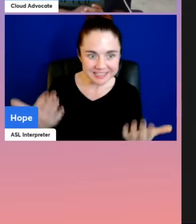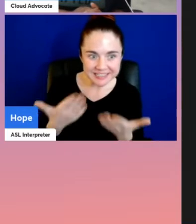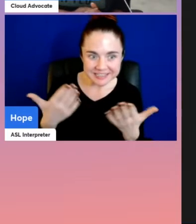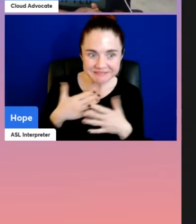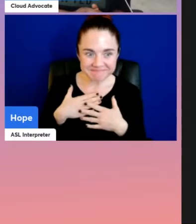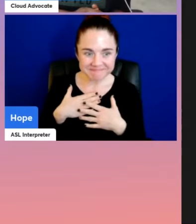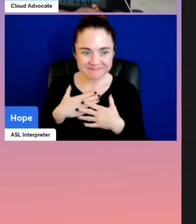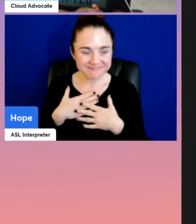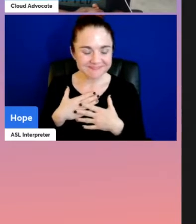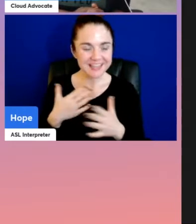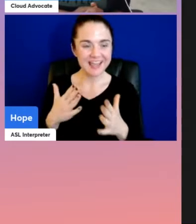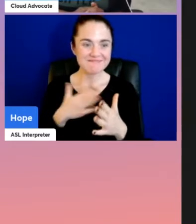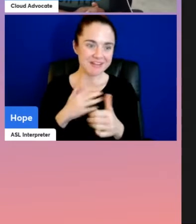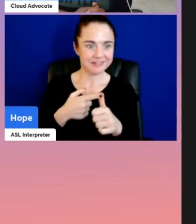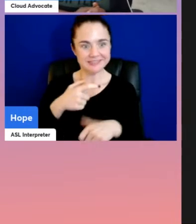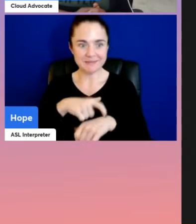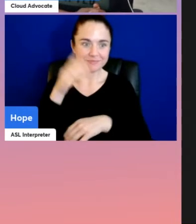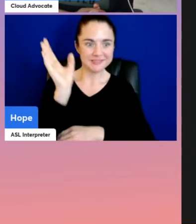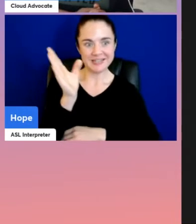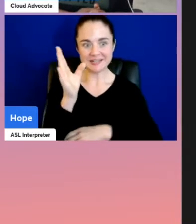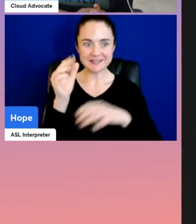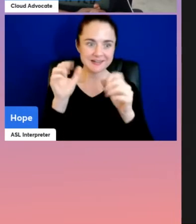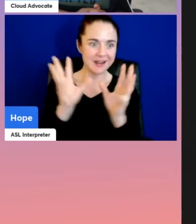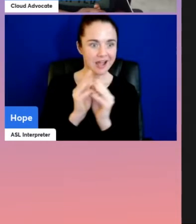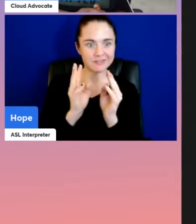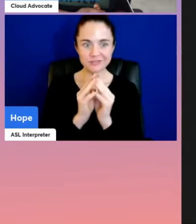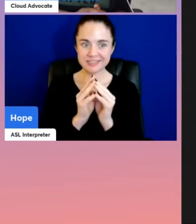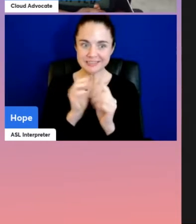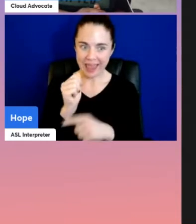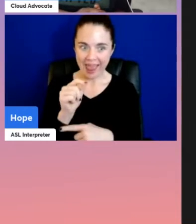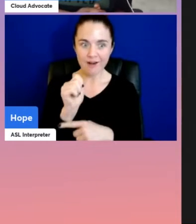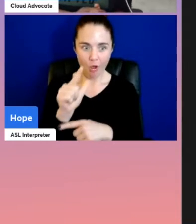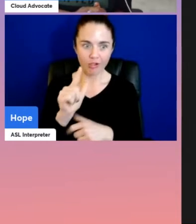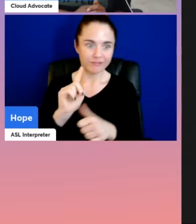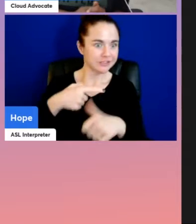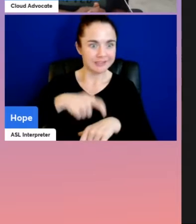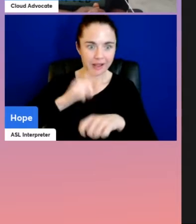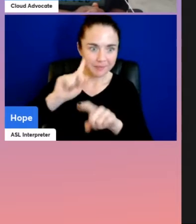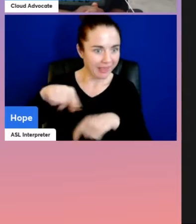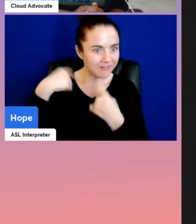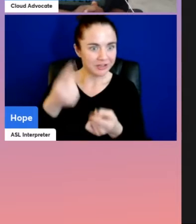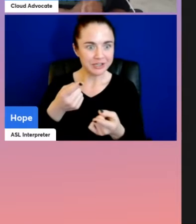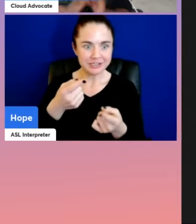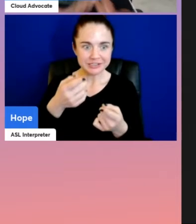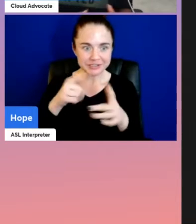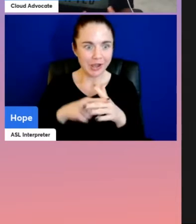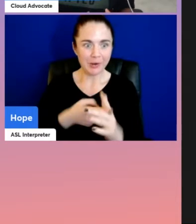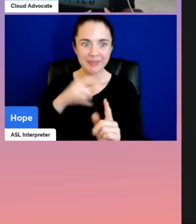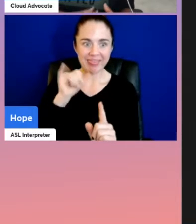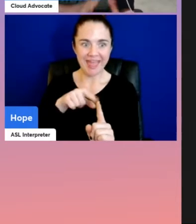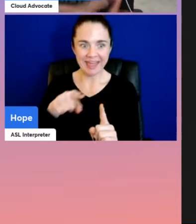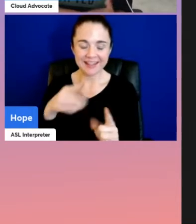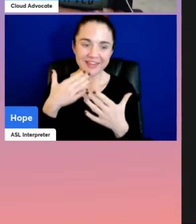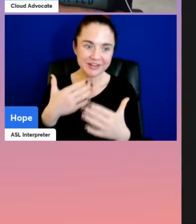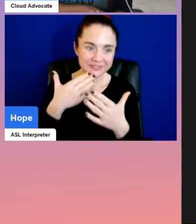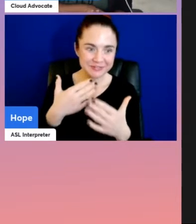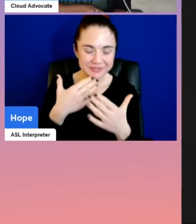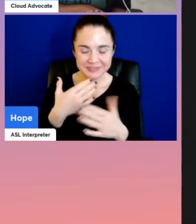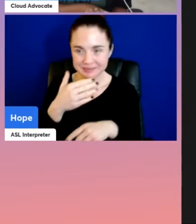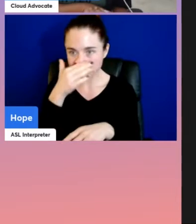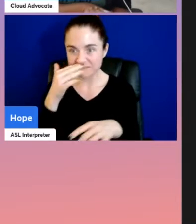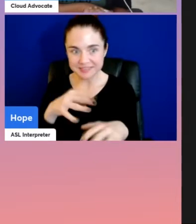time presenting at a conference of any kind, so let's start there. But thanks for taking time out of your day to be